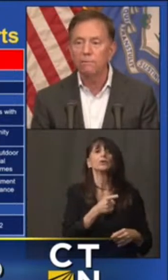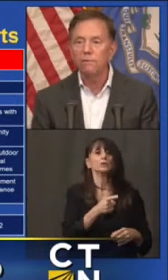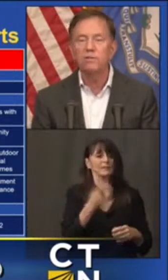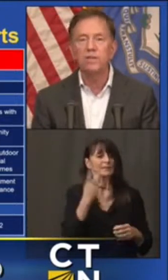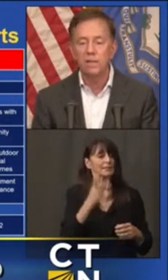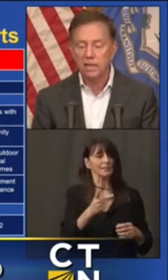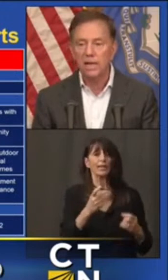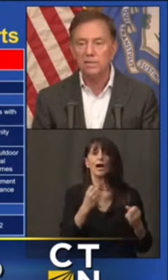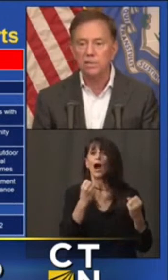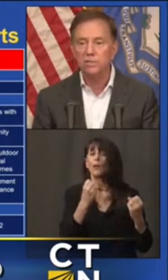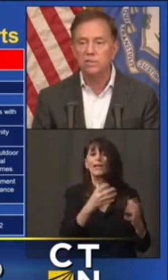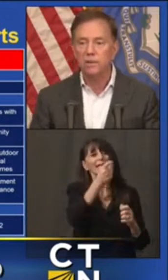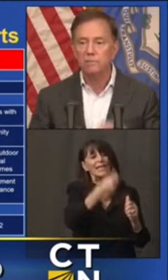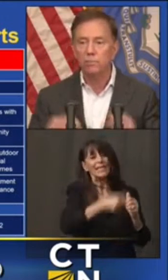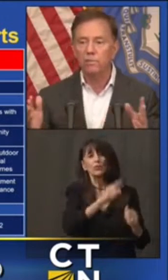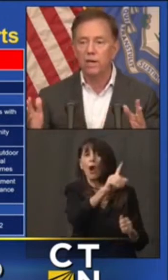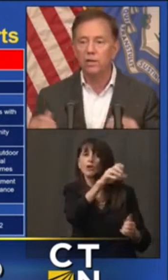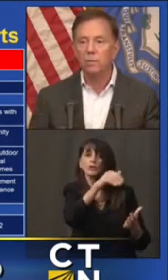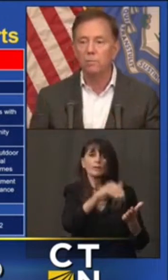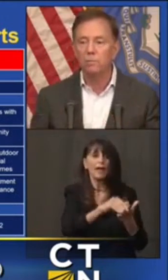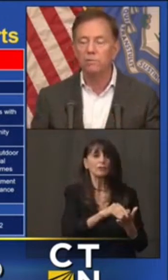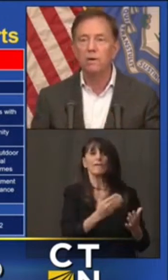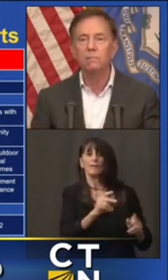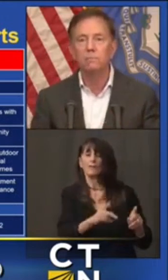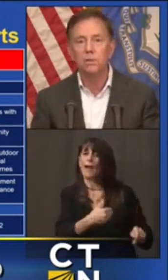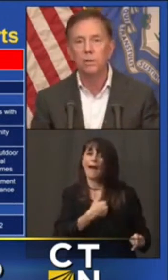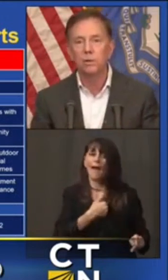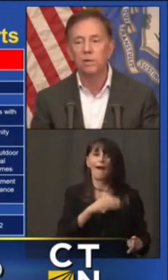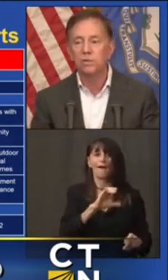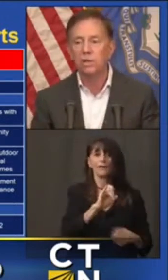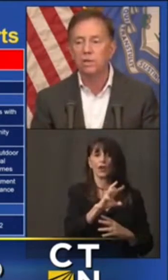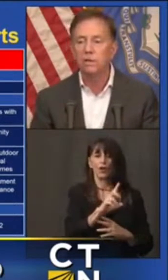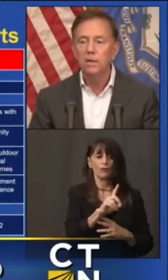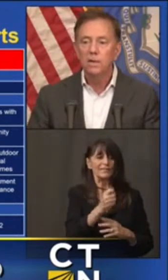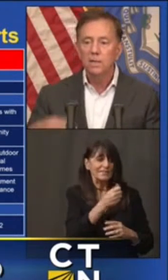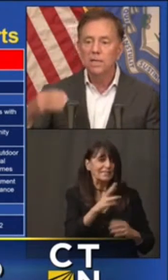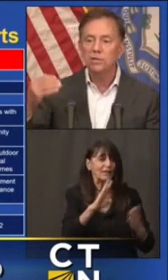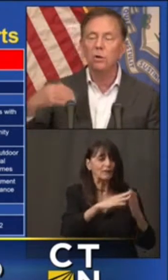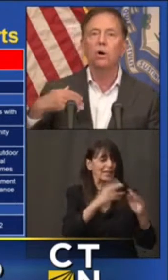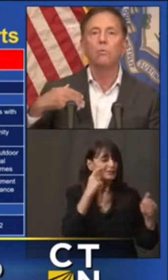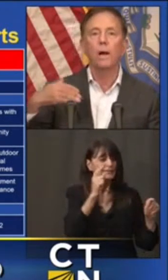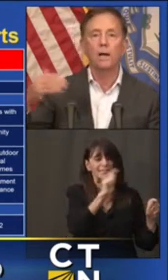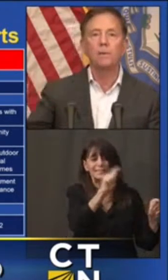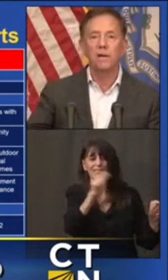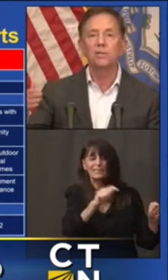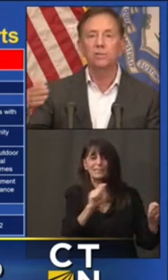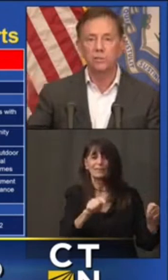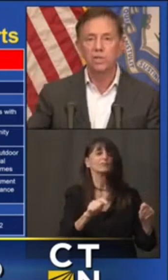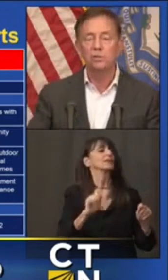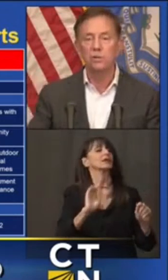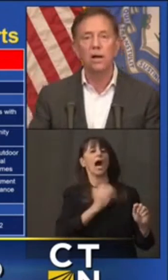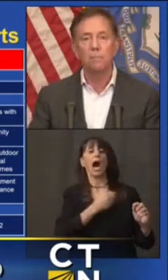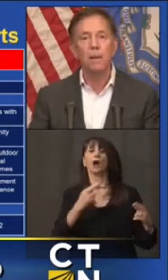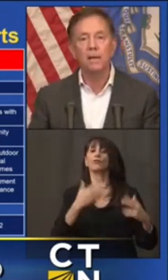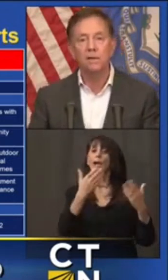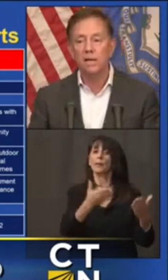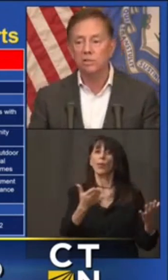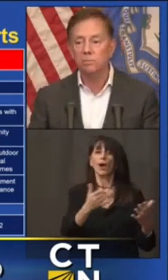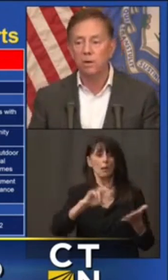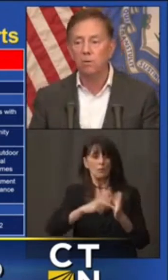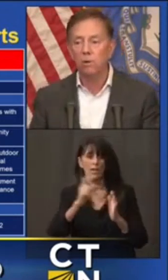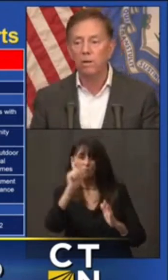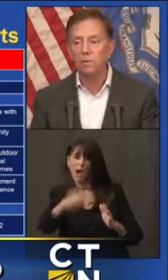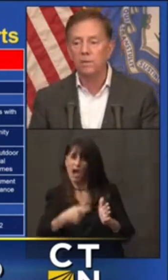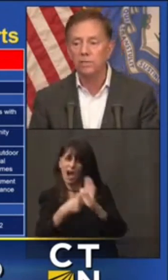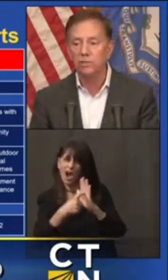well over 15 cases. We've got a number of communities there. These are our recommendations. These are not mandates, but